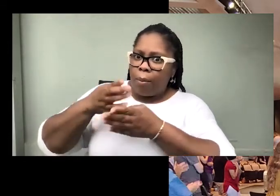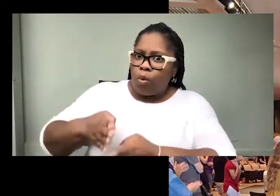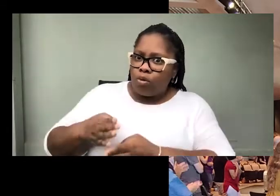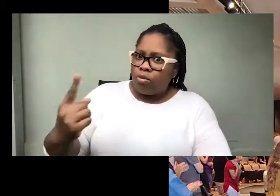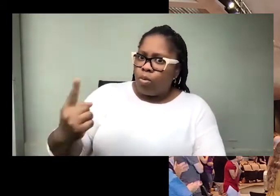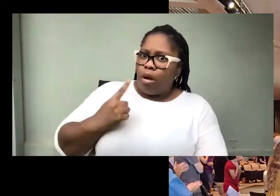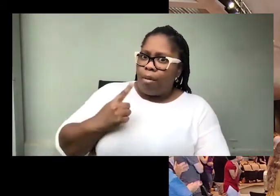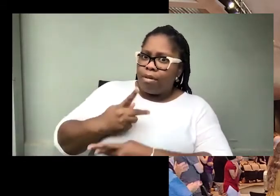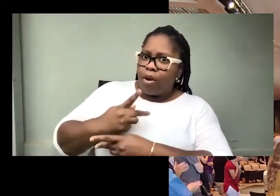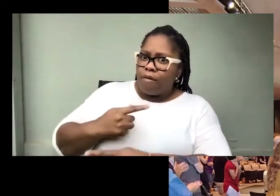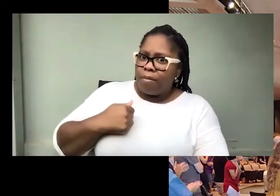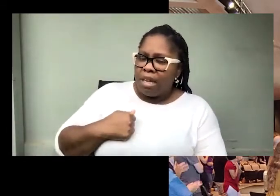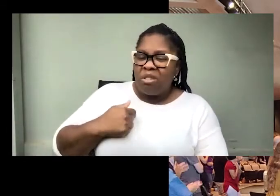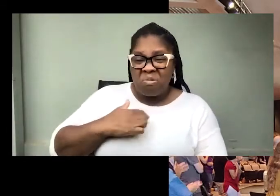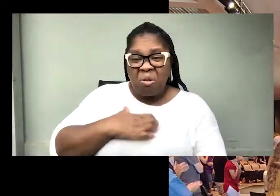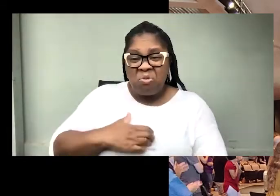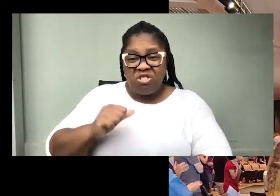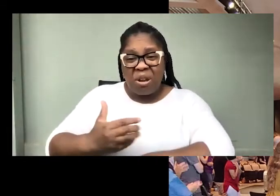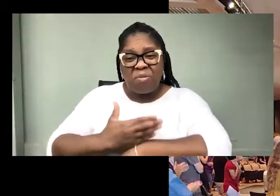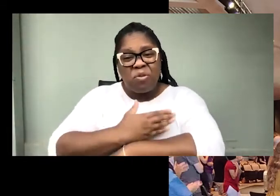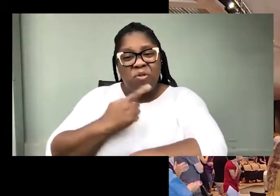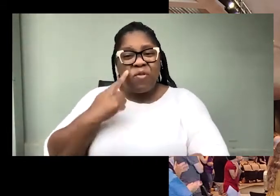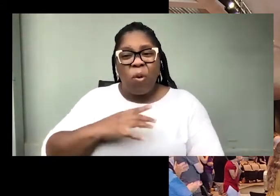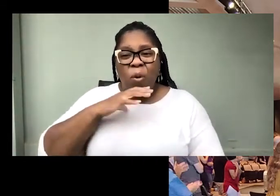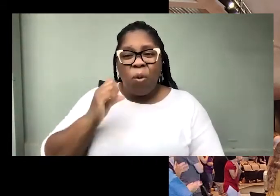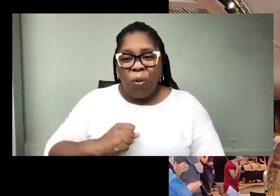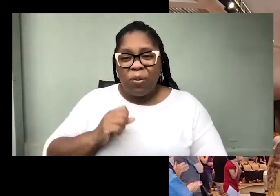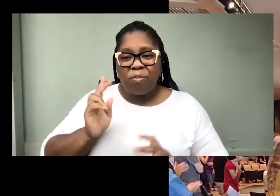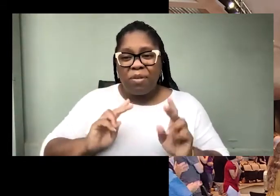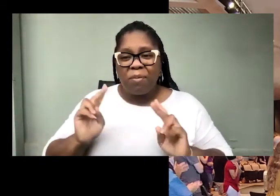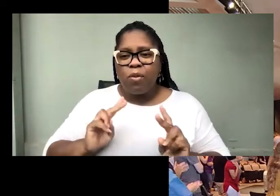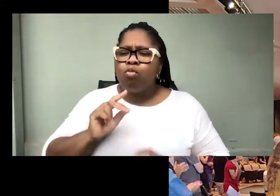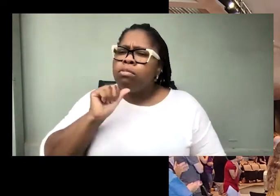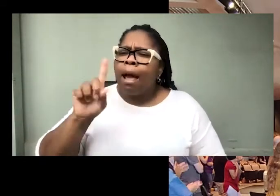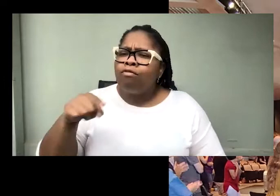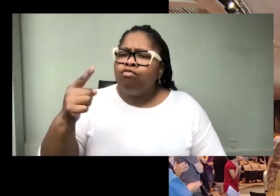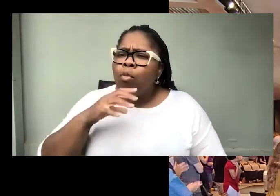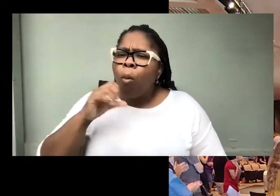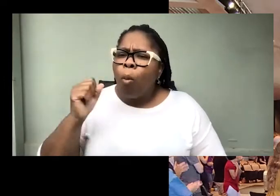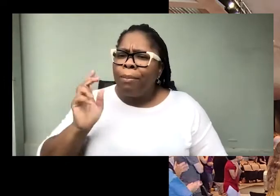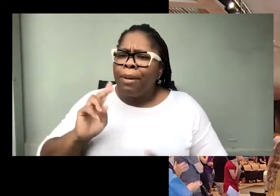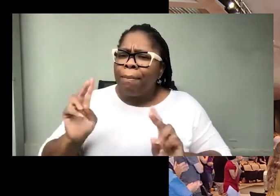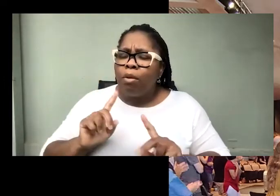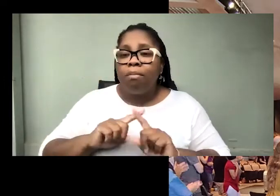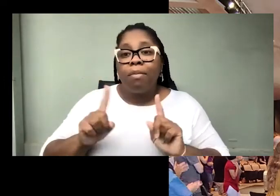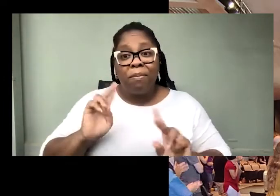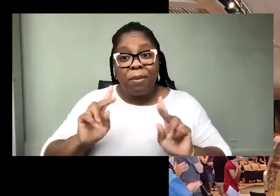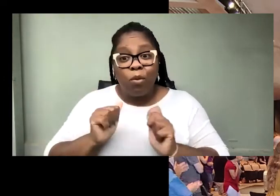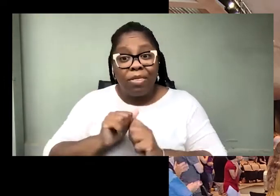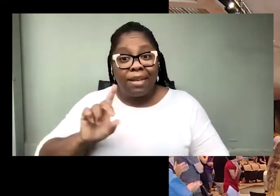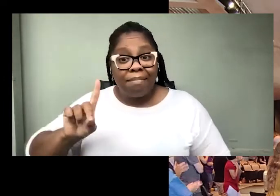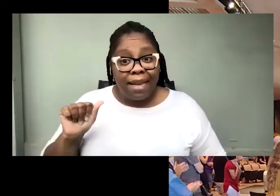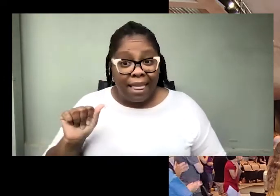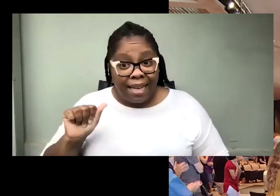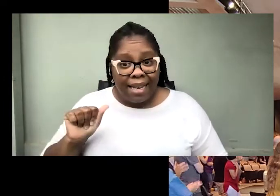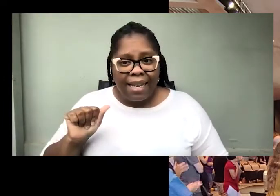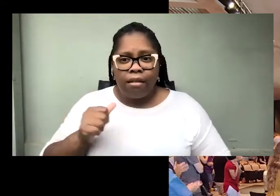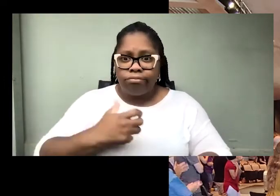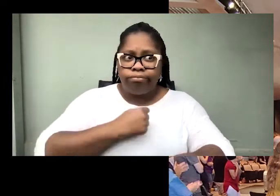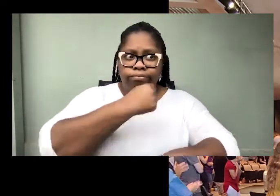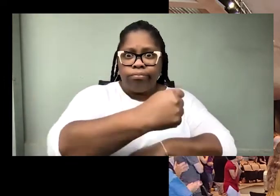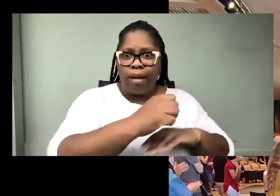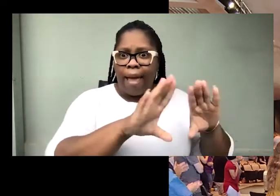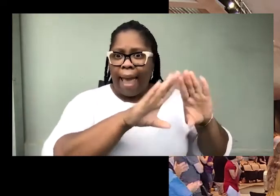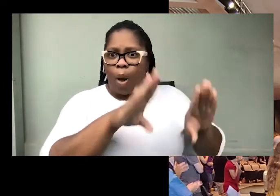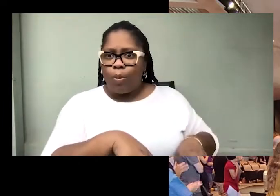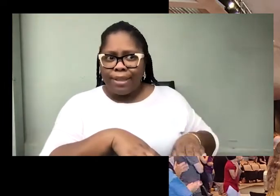for elderly people that, not just elderly, but the people that have a disability. In housing, they really helped